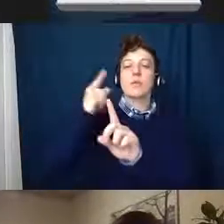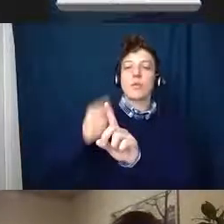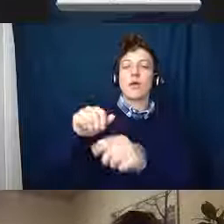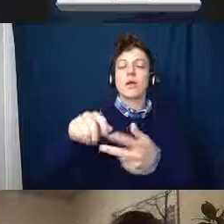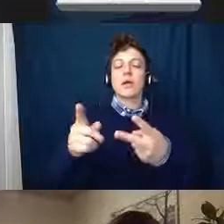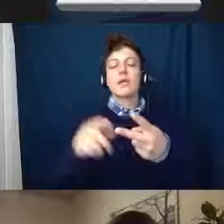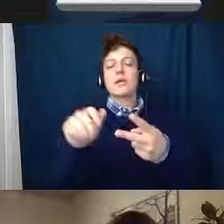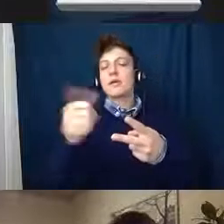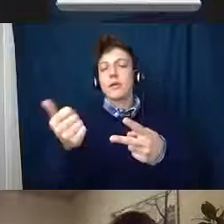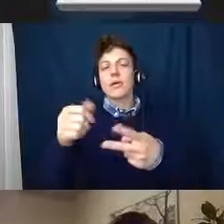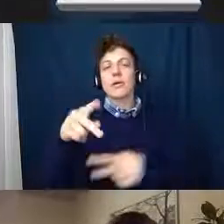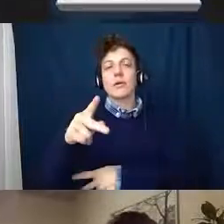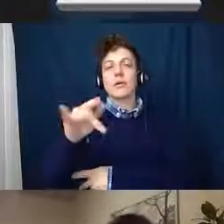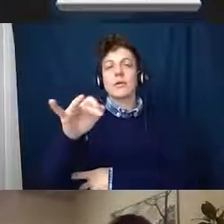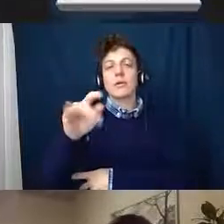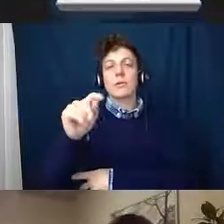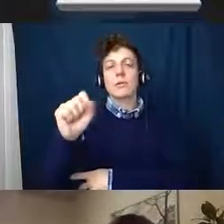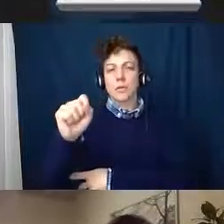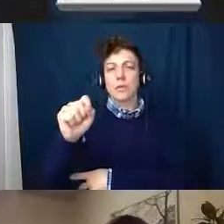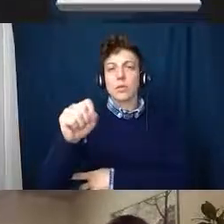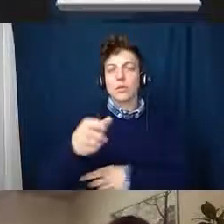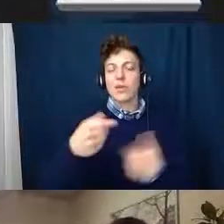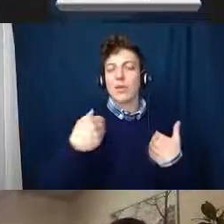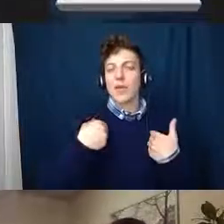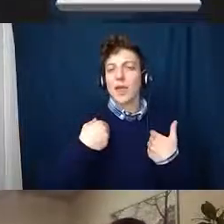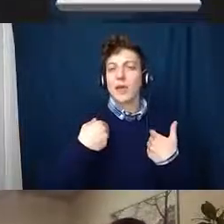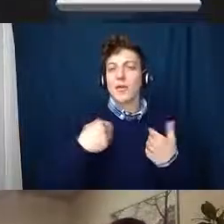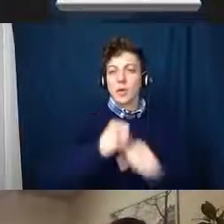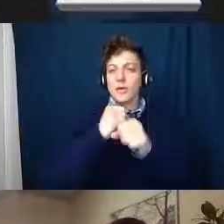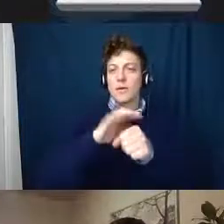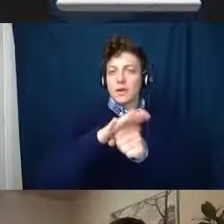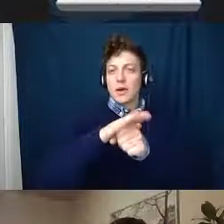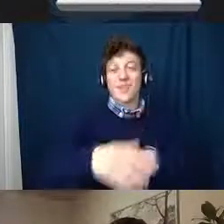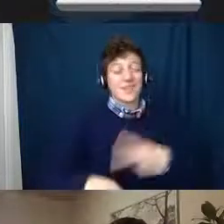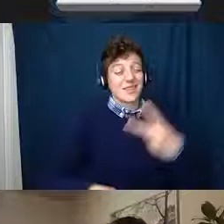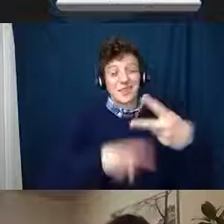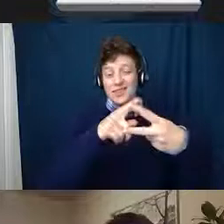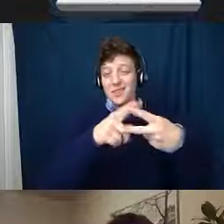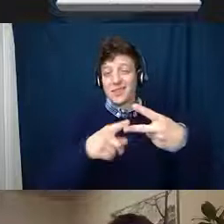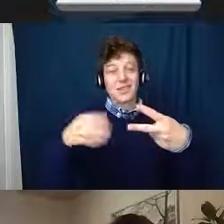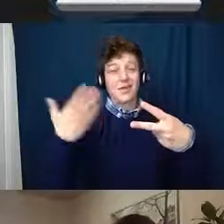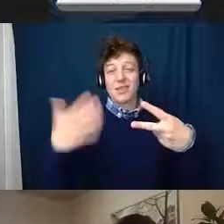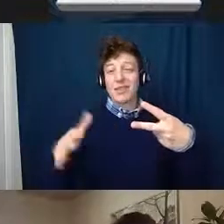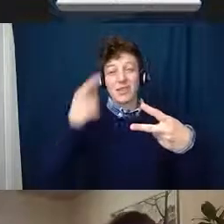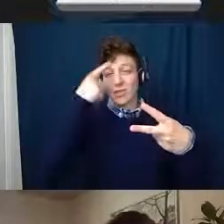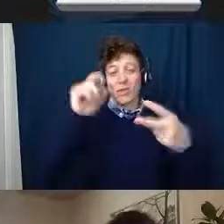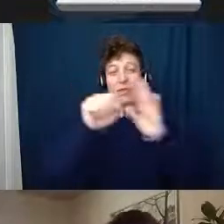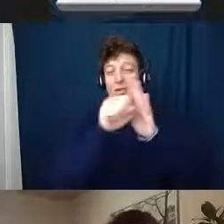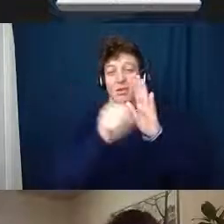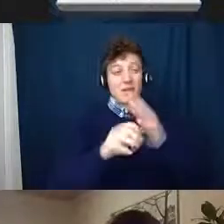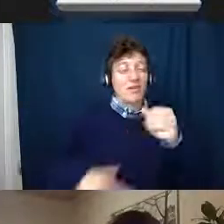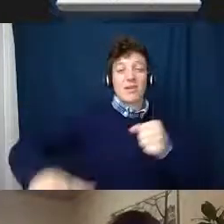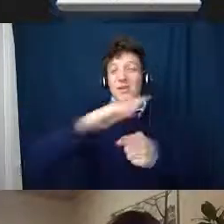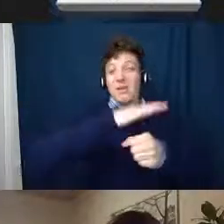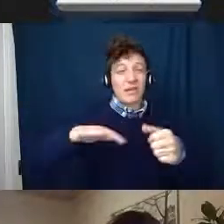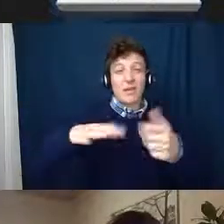prevention point there. Those are the only 2 syringe service programs in the state. So widespread